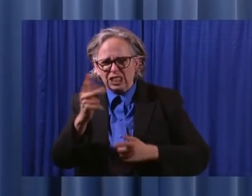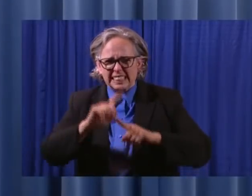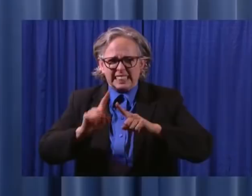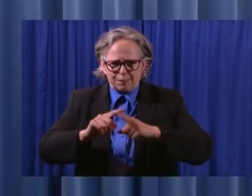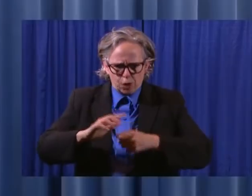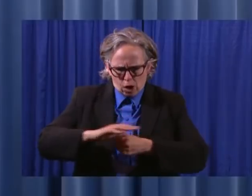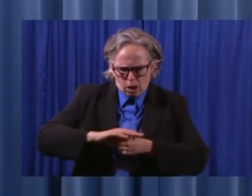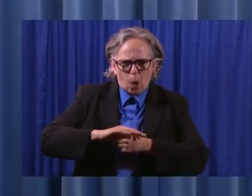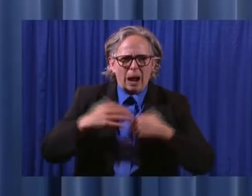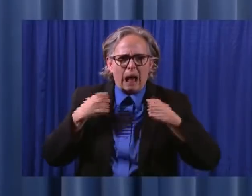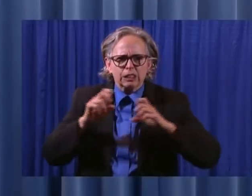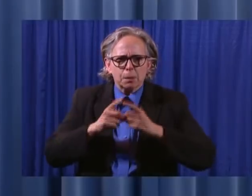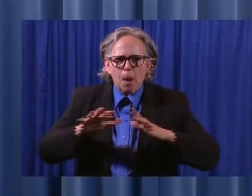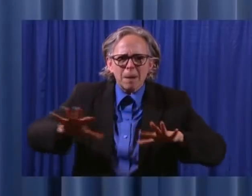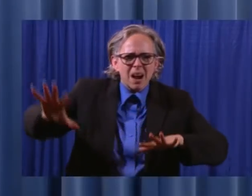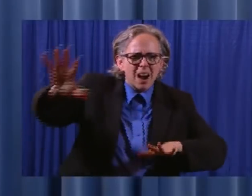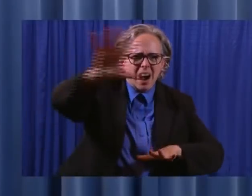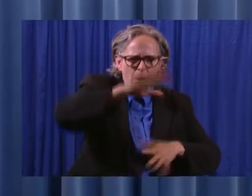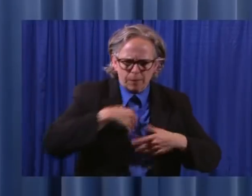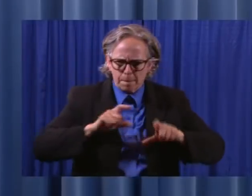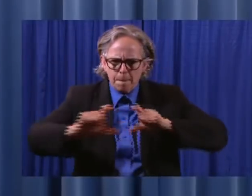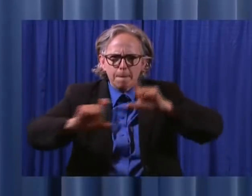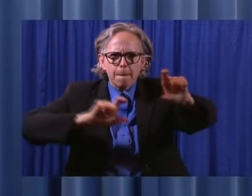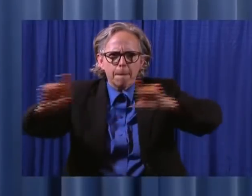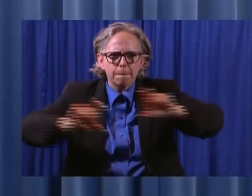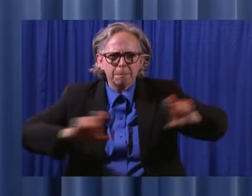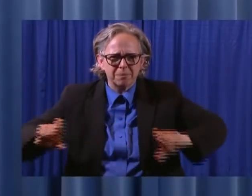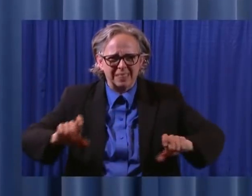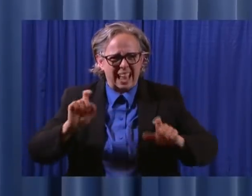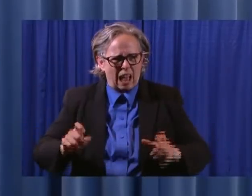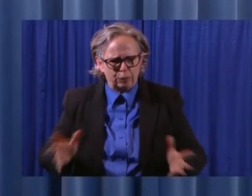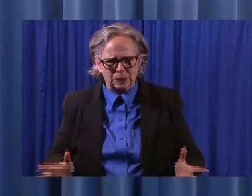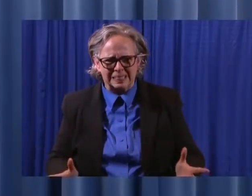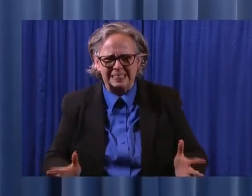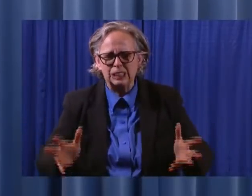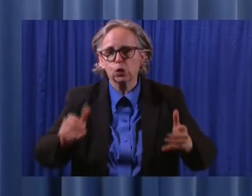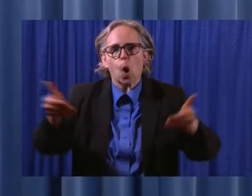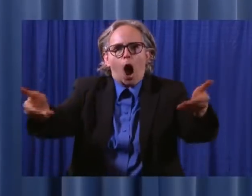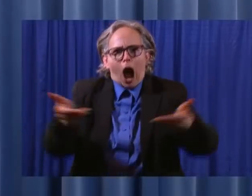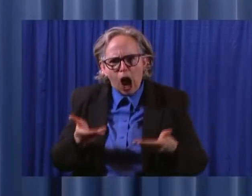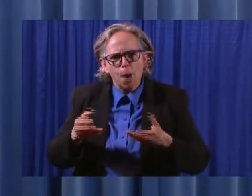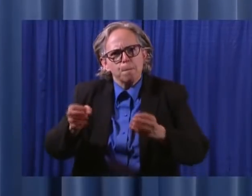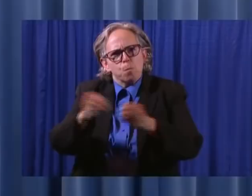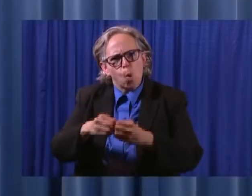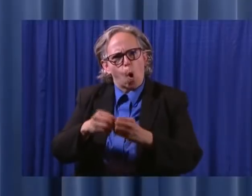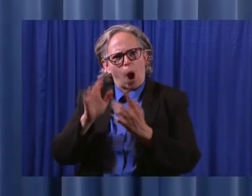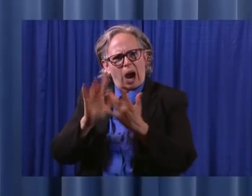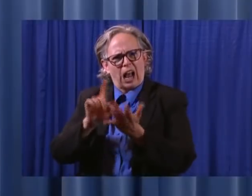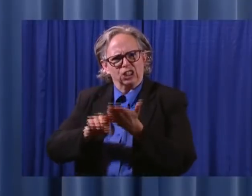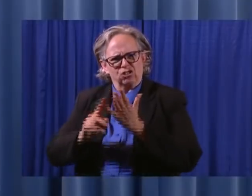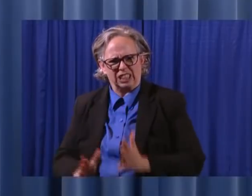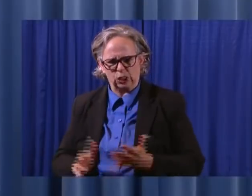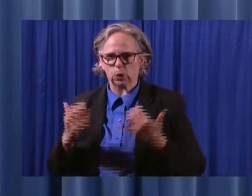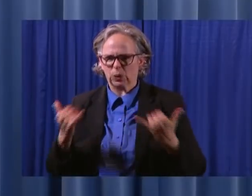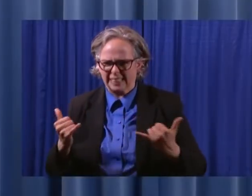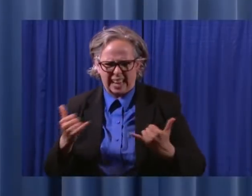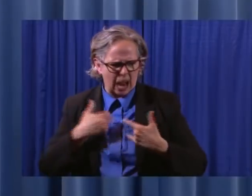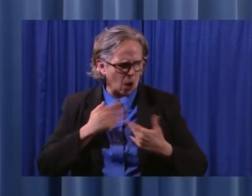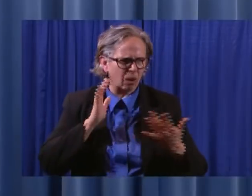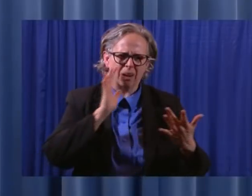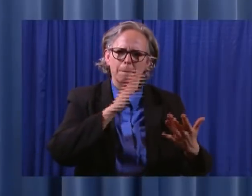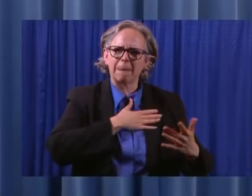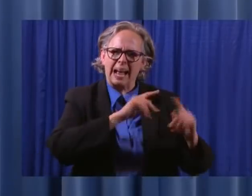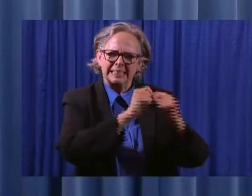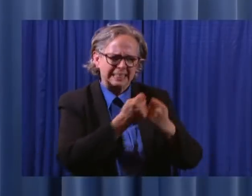people. We have urged them, and I'm going to continue, I'll do it again today, to hire people. Get them on.